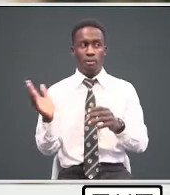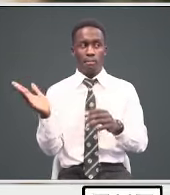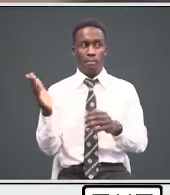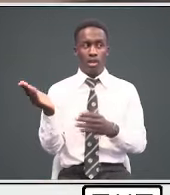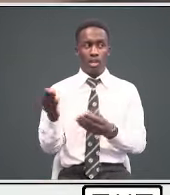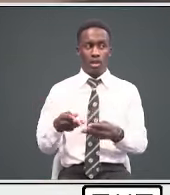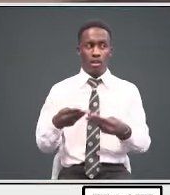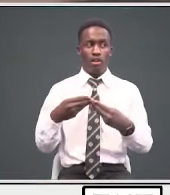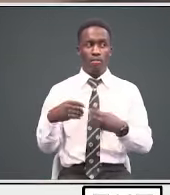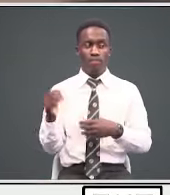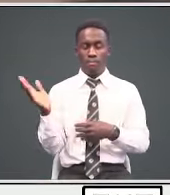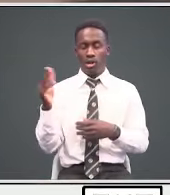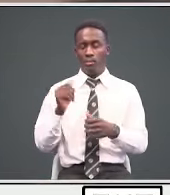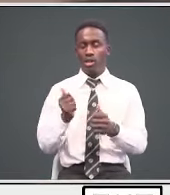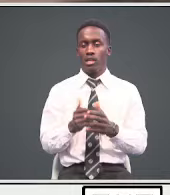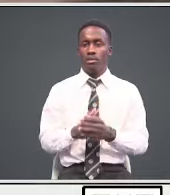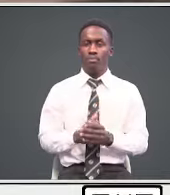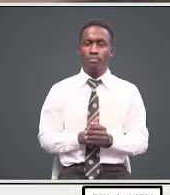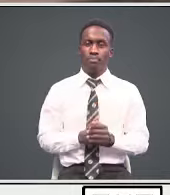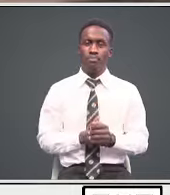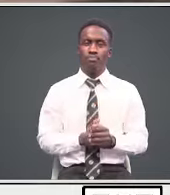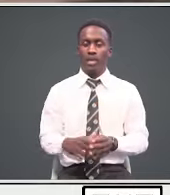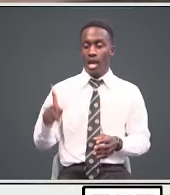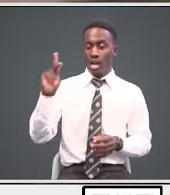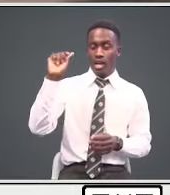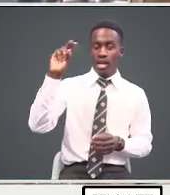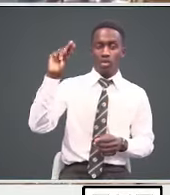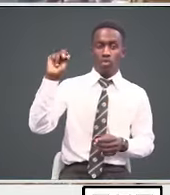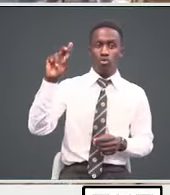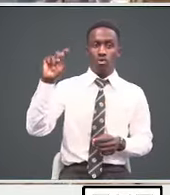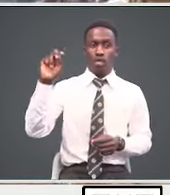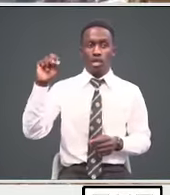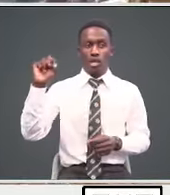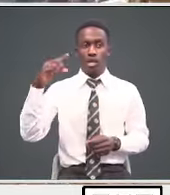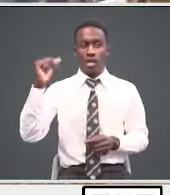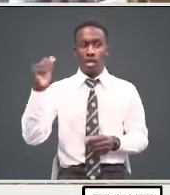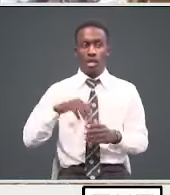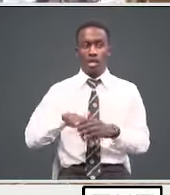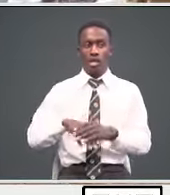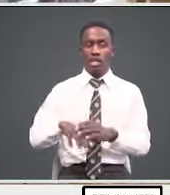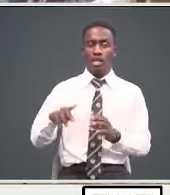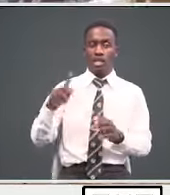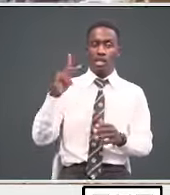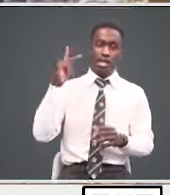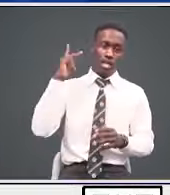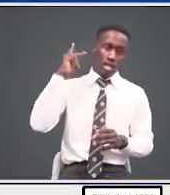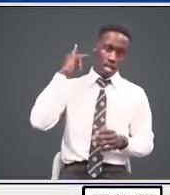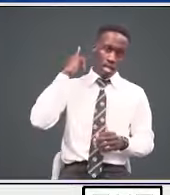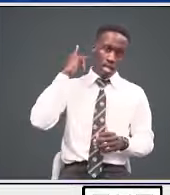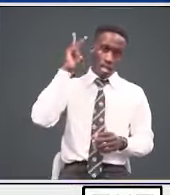Kanunga. At the heart of the expansive Kiambu County, it is already midday.